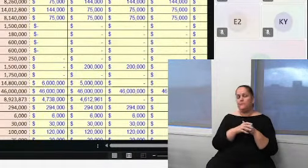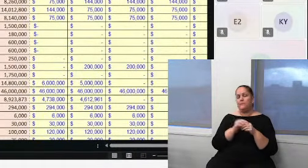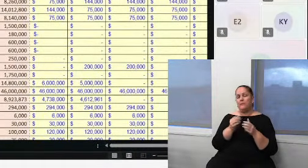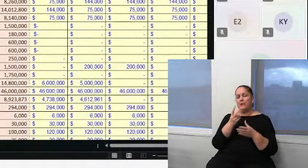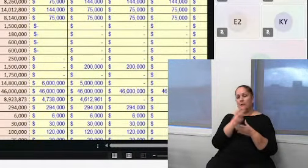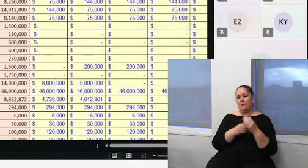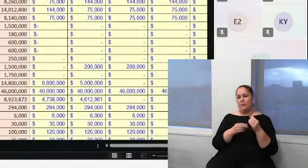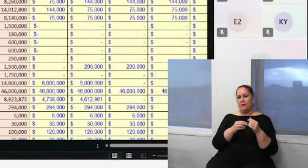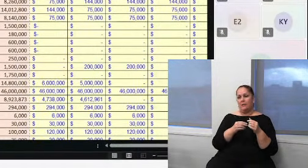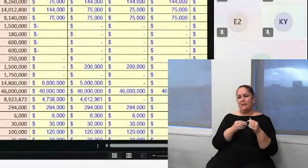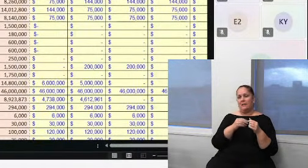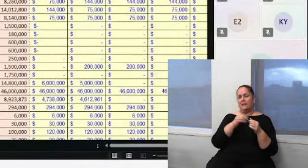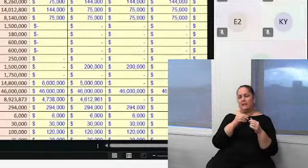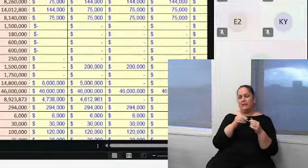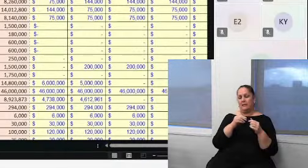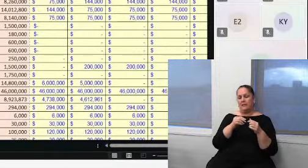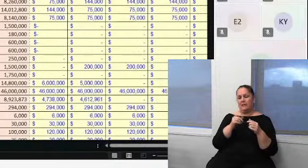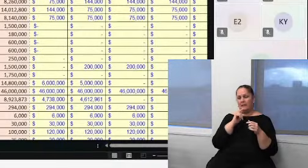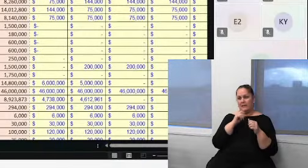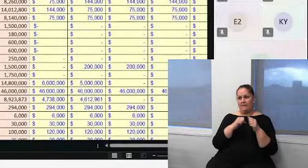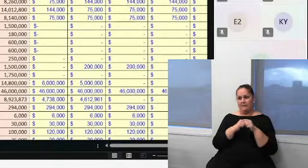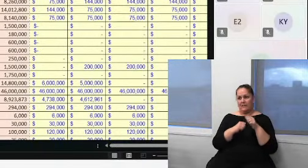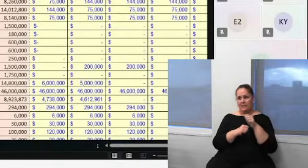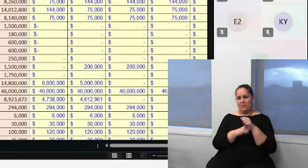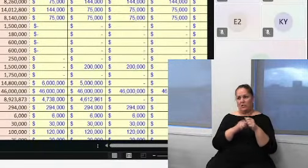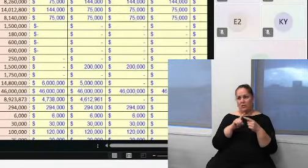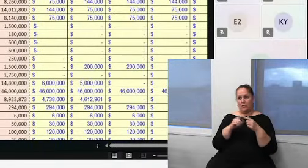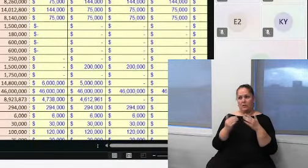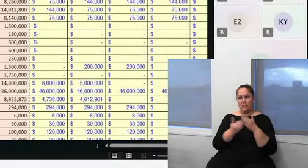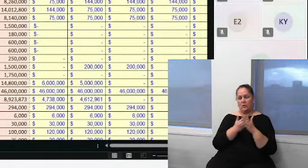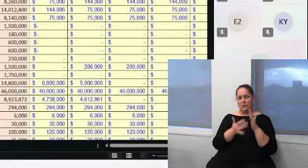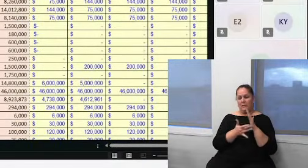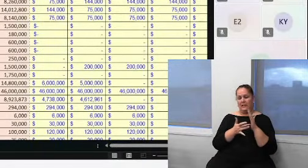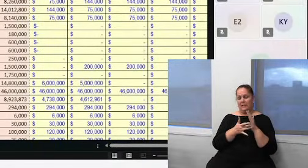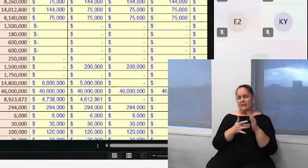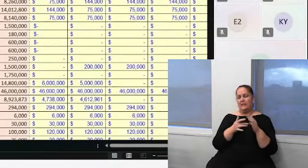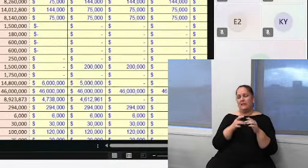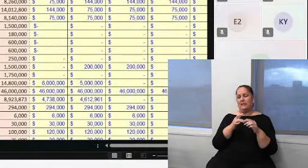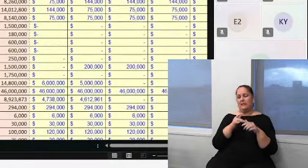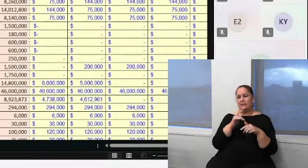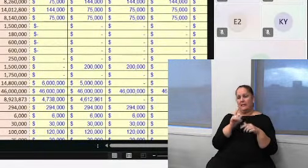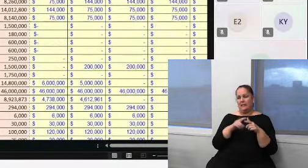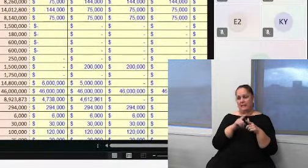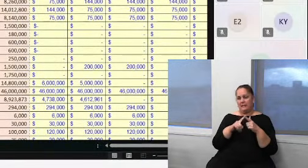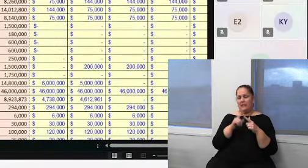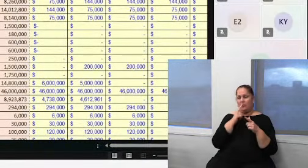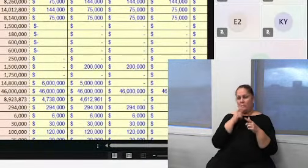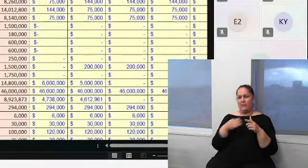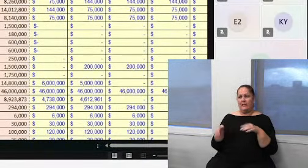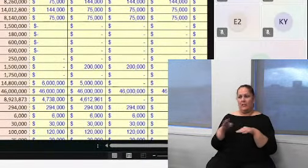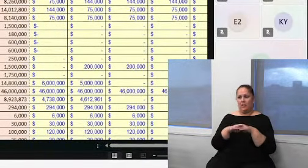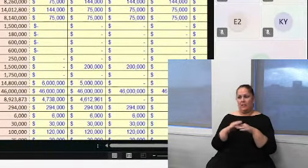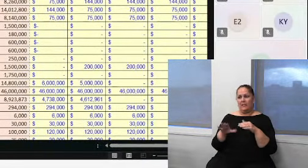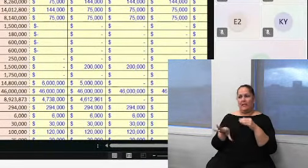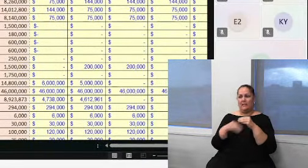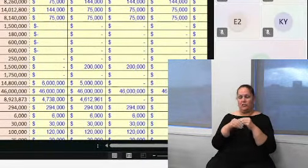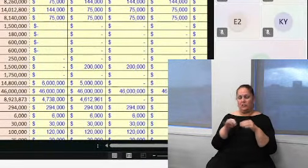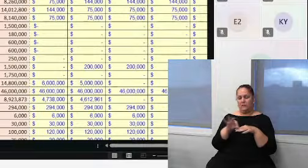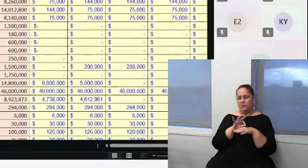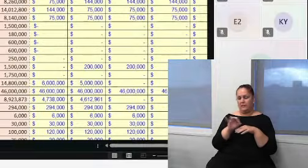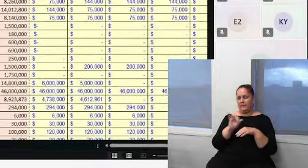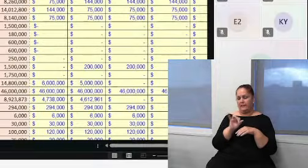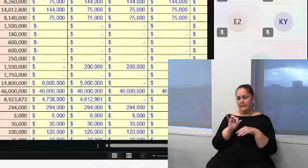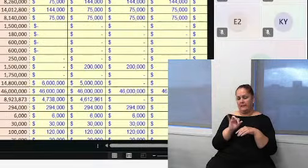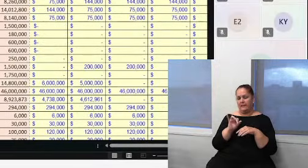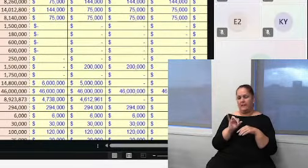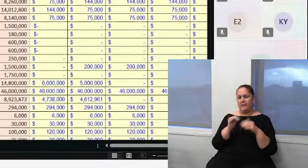completed? So both SCADA and EMS are foundational to our new technology stack. And then we will layer in